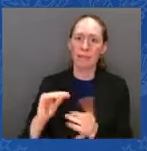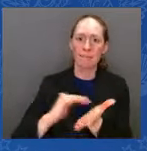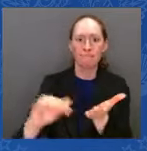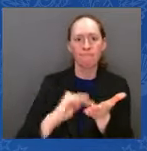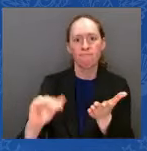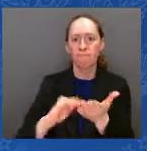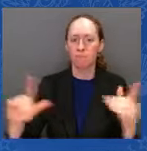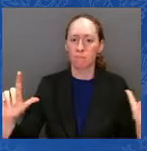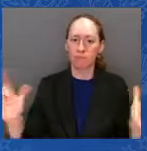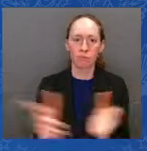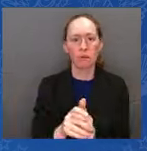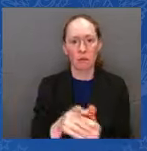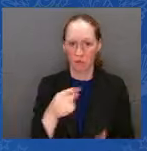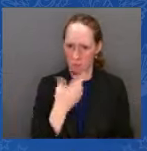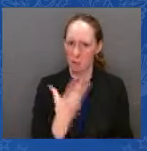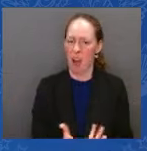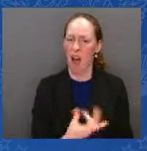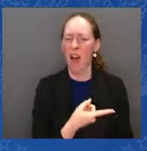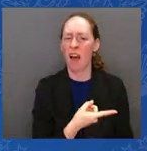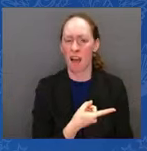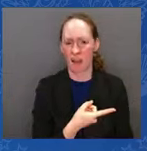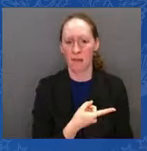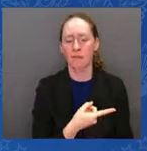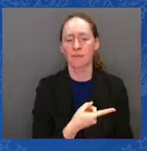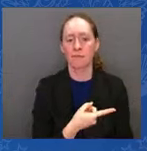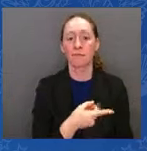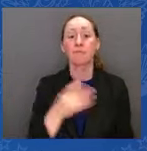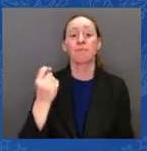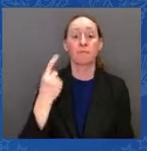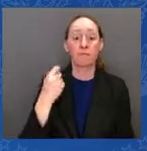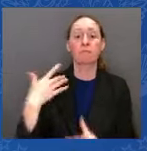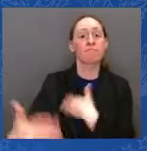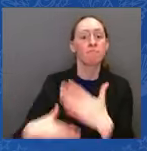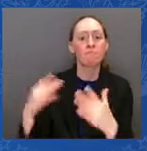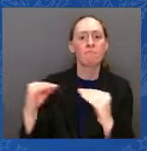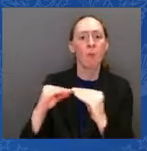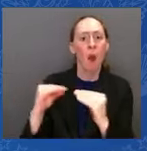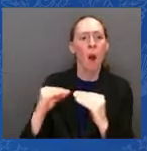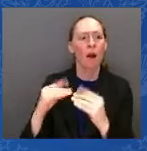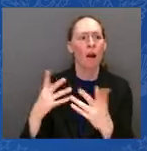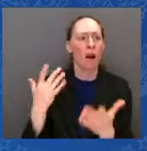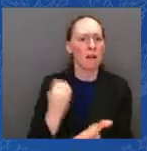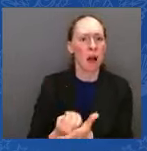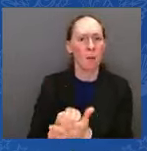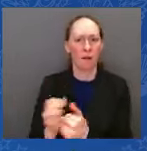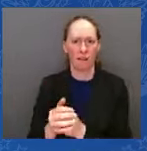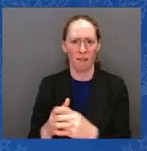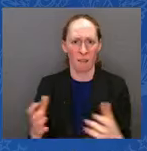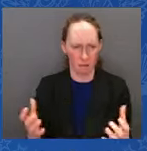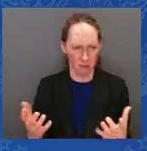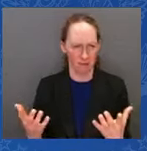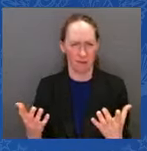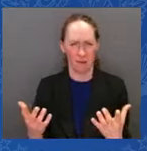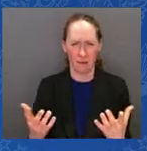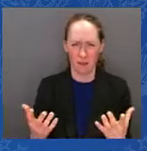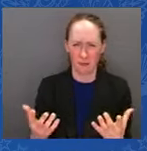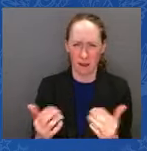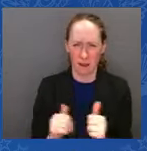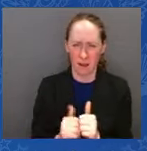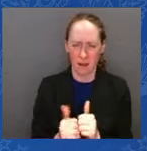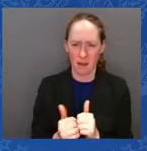overcome the incredible deficiencies that occurred as a consequence of what happened with the